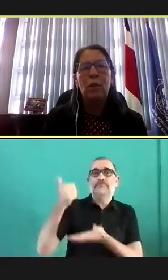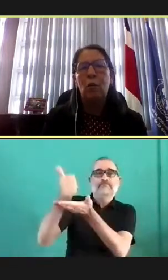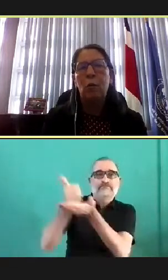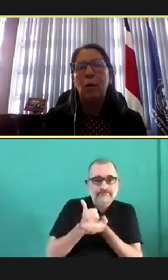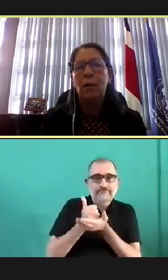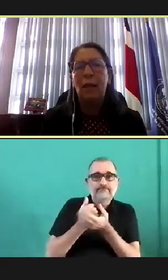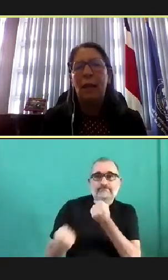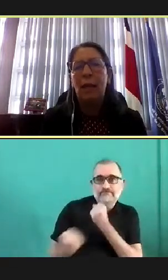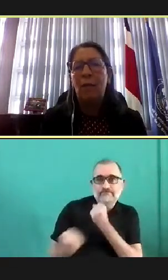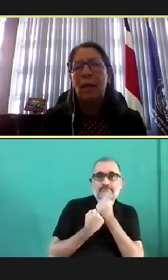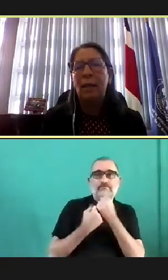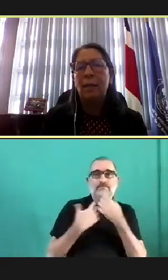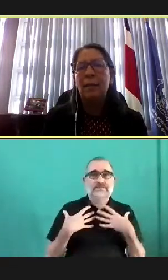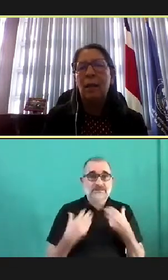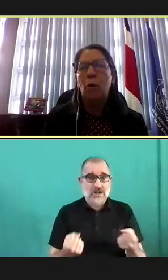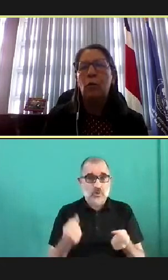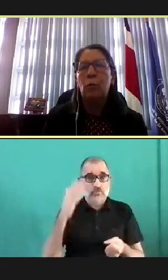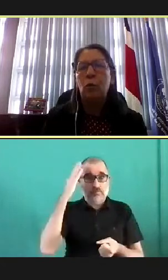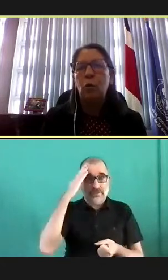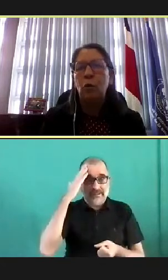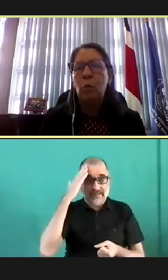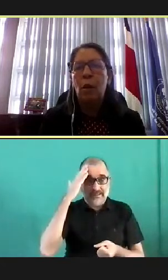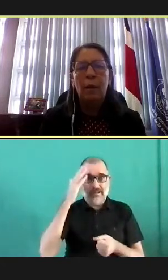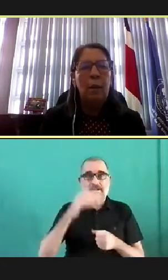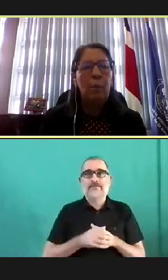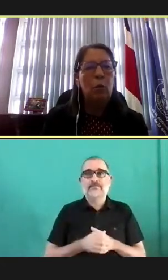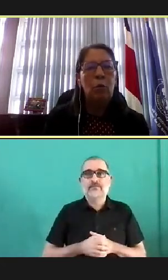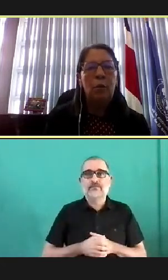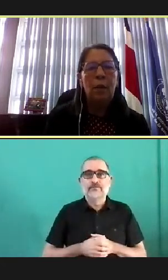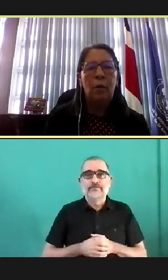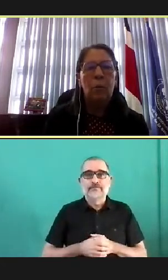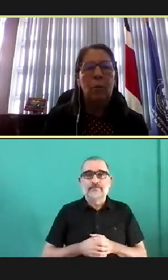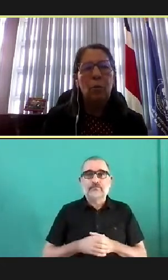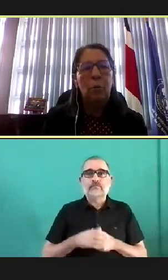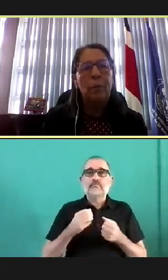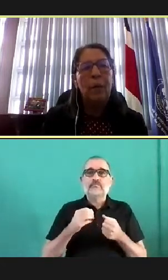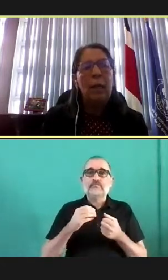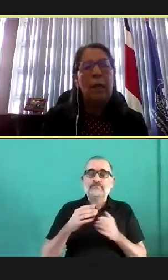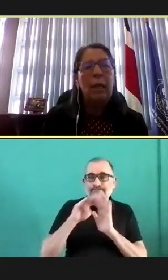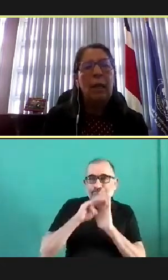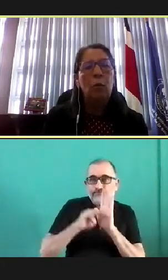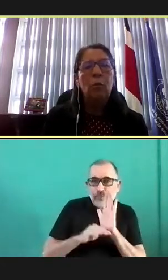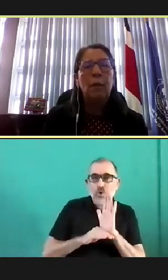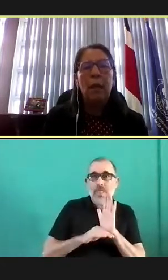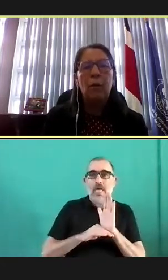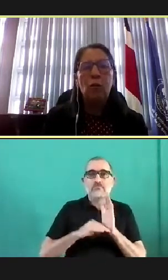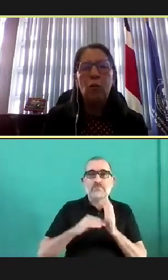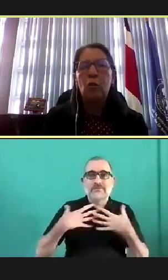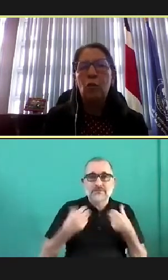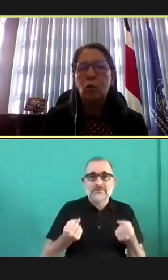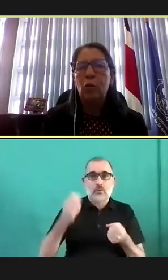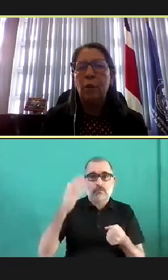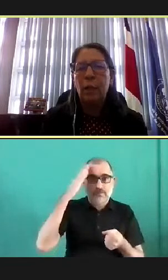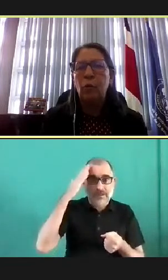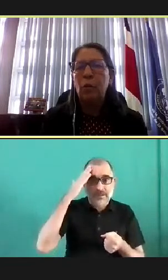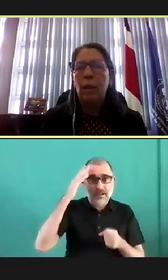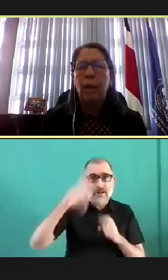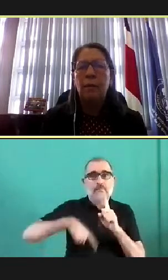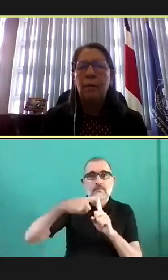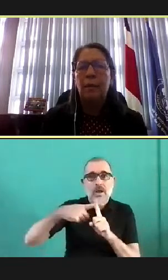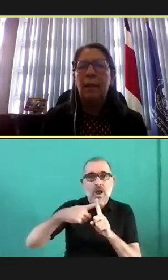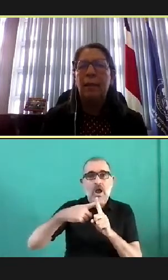program, and they believe that mental health issues have created costs, economic costs, that are equivalent to more